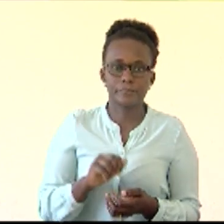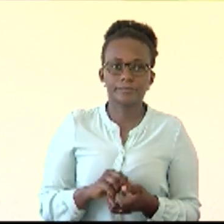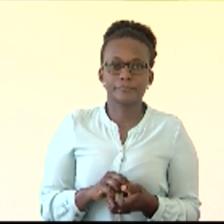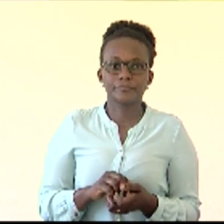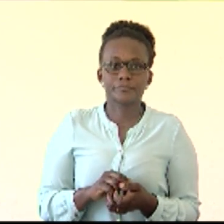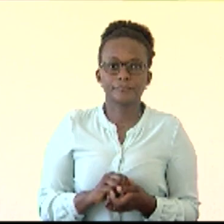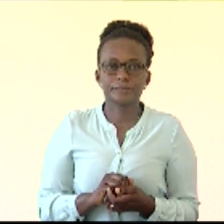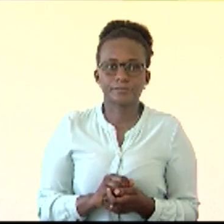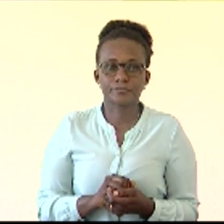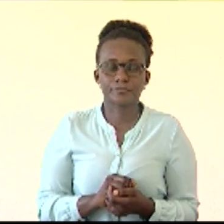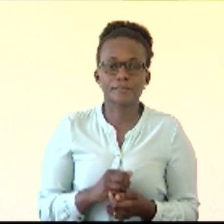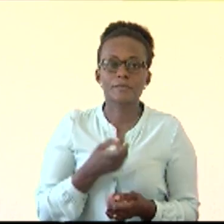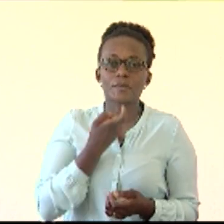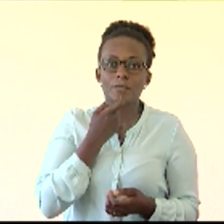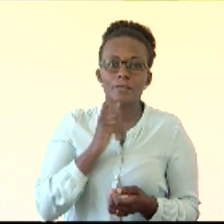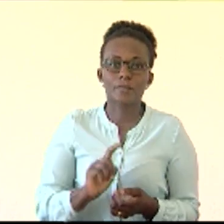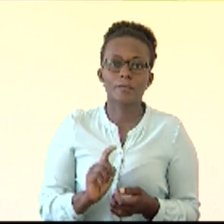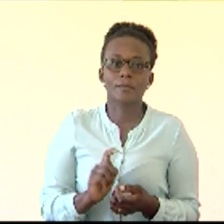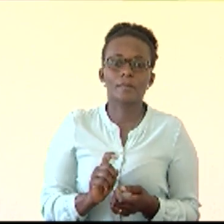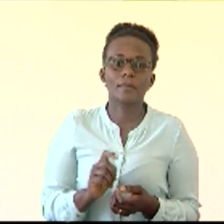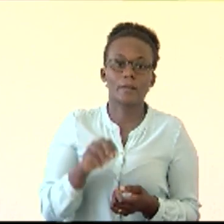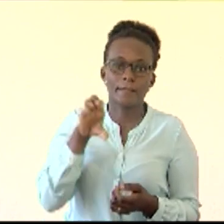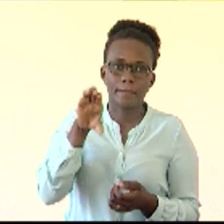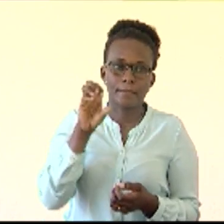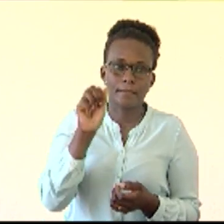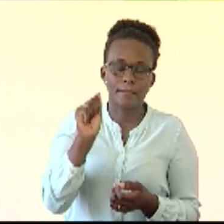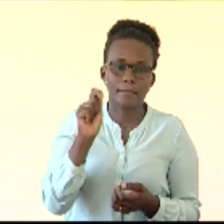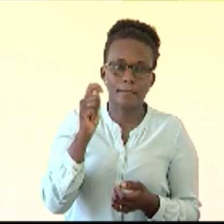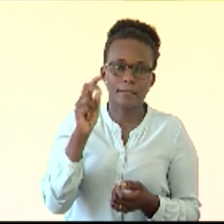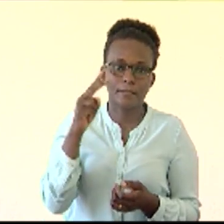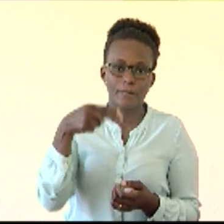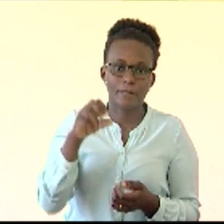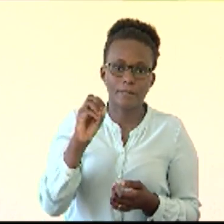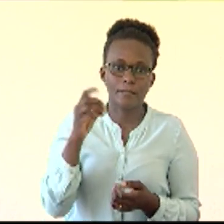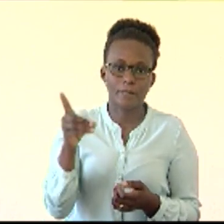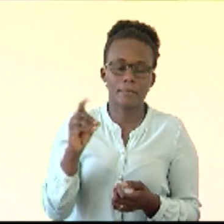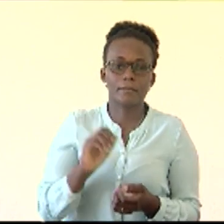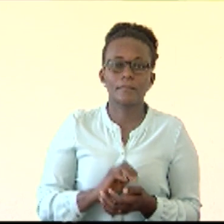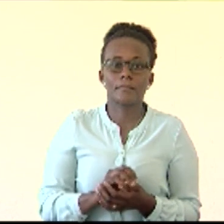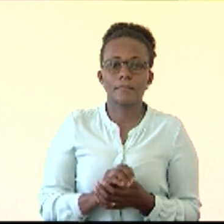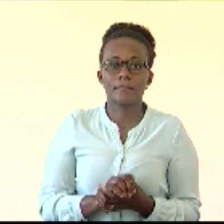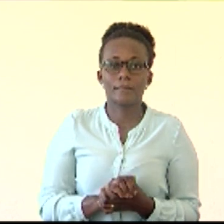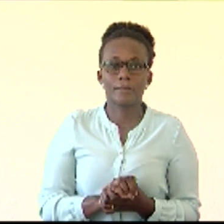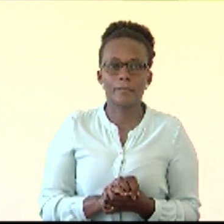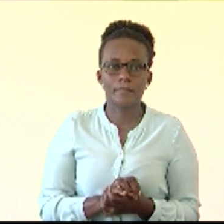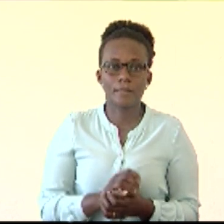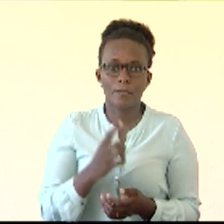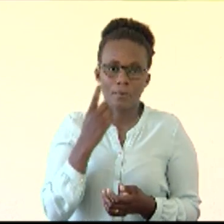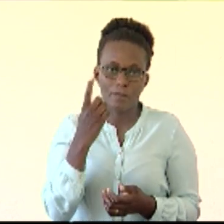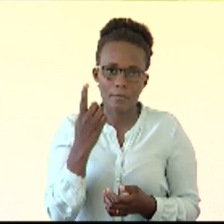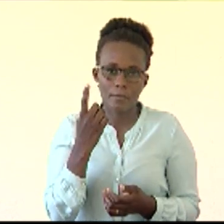electroplated must be the cathode on the other hand. That is almost like opposite. One for